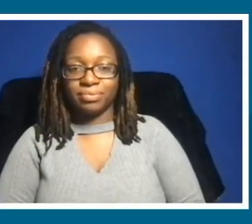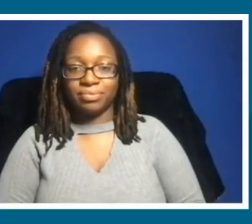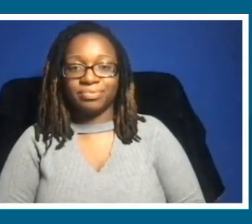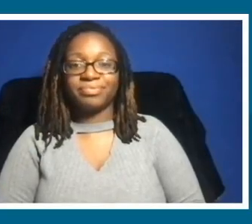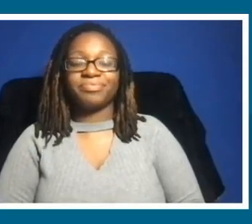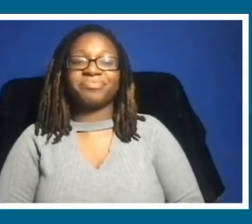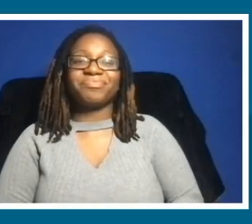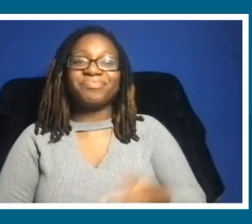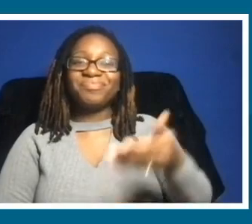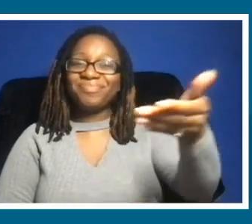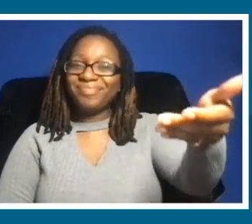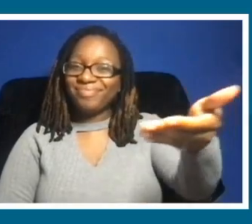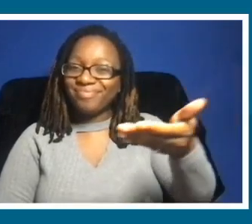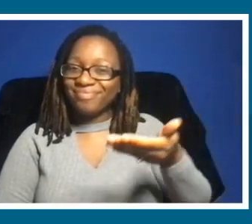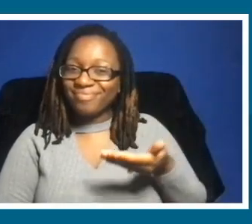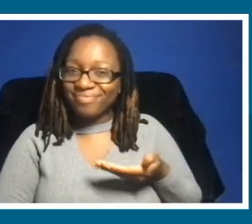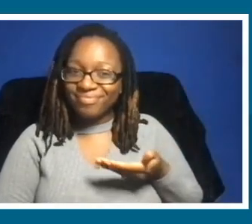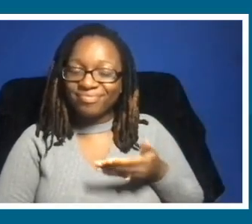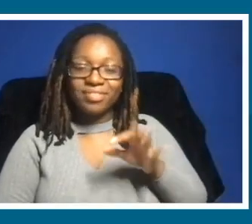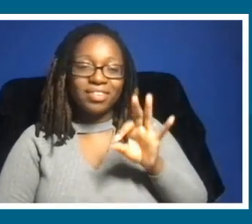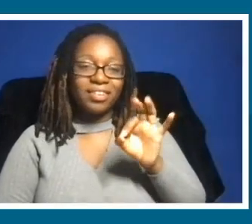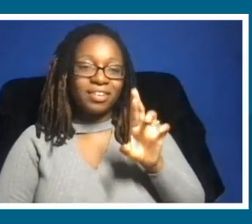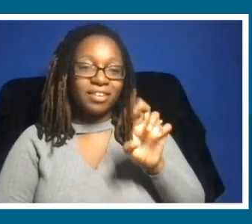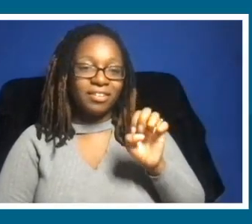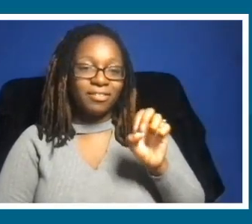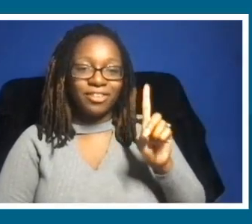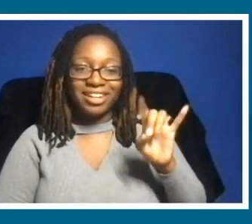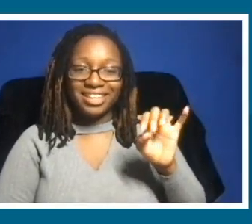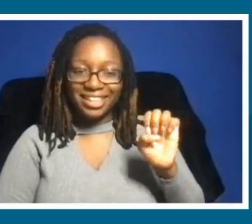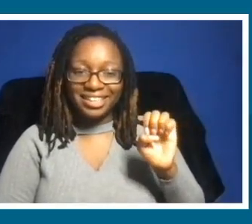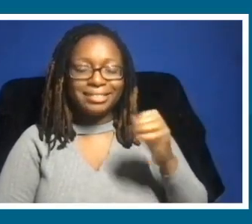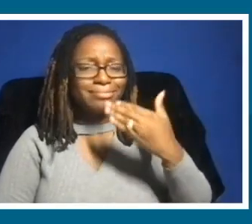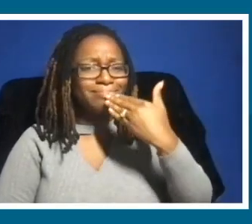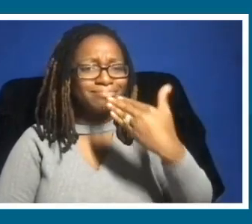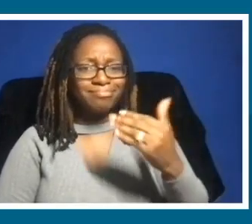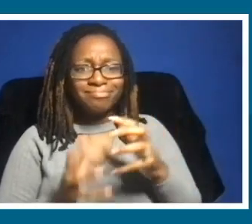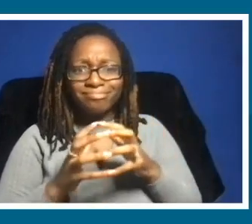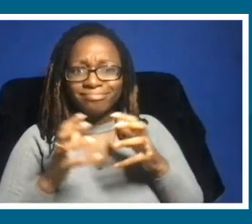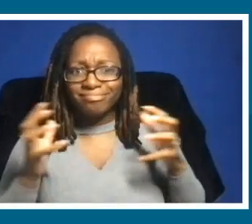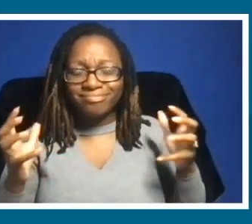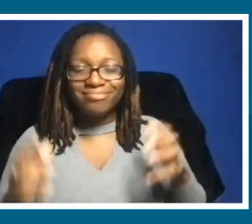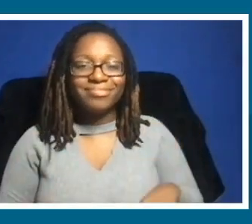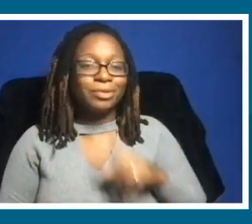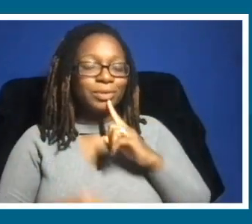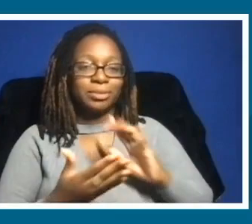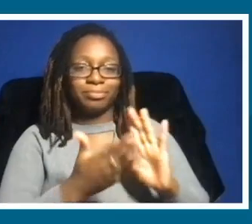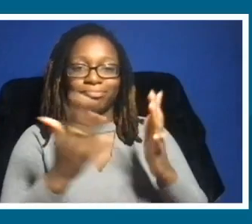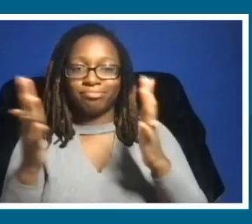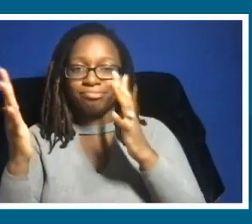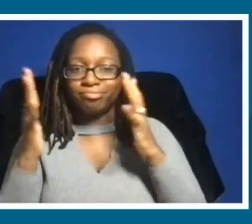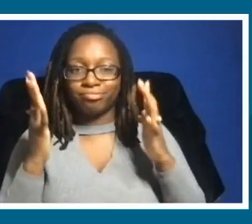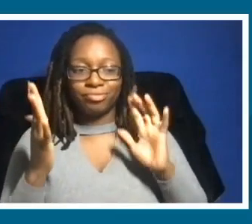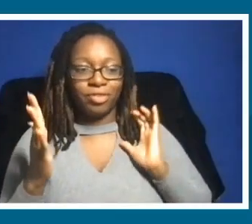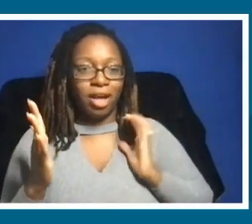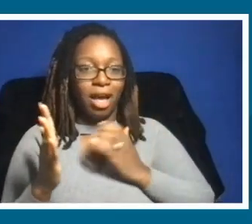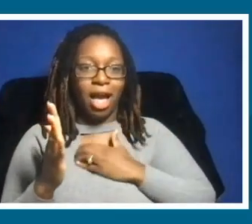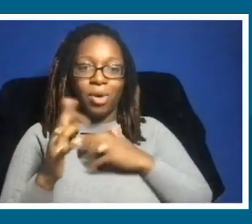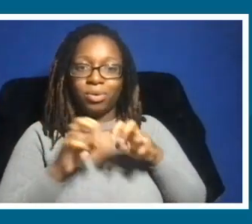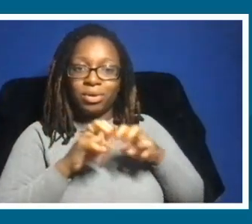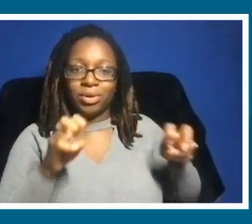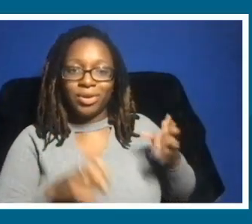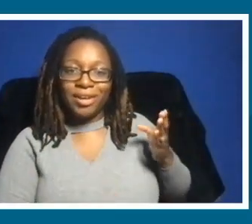Welcome, everyone. And Freddie, thank you so much. And a big shout out and thank you to our colleagues at the